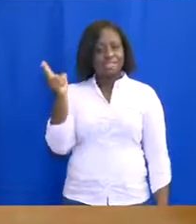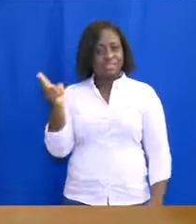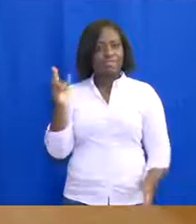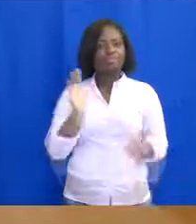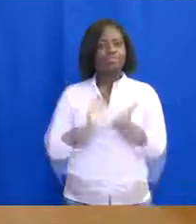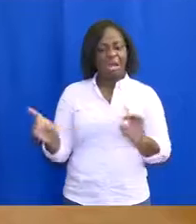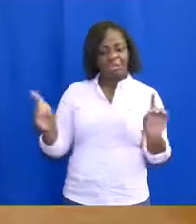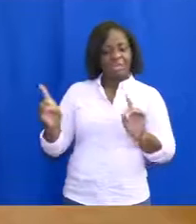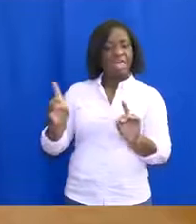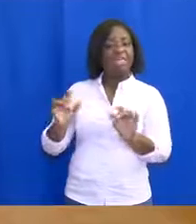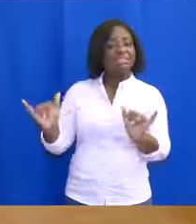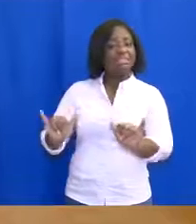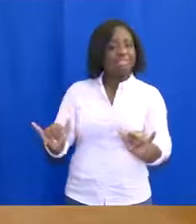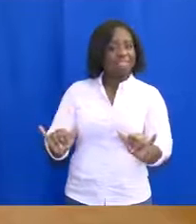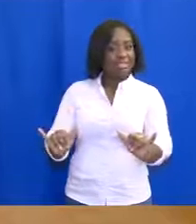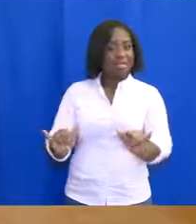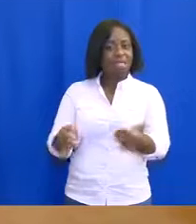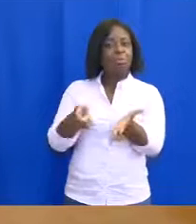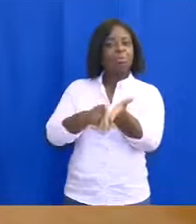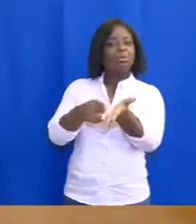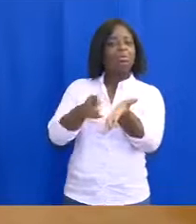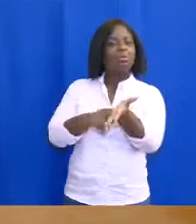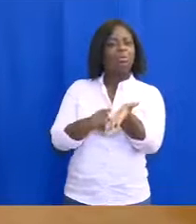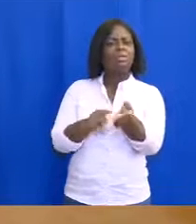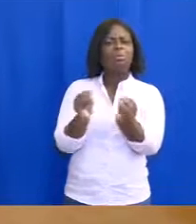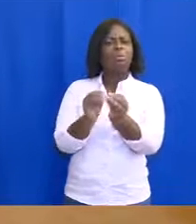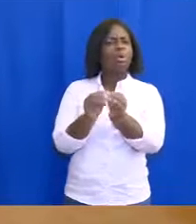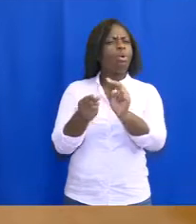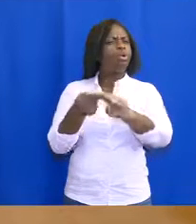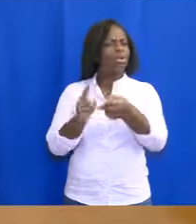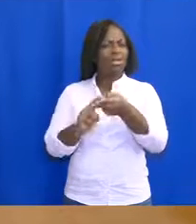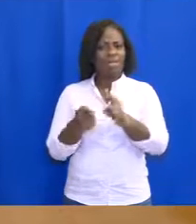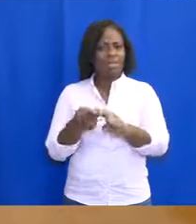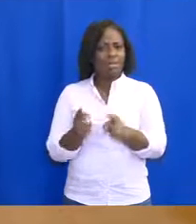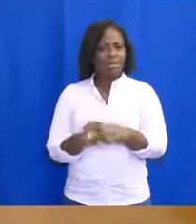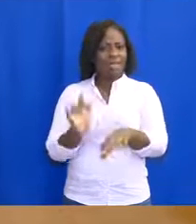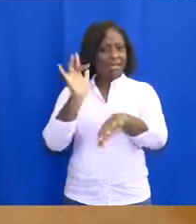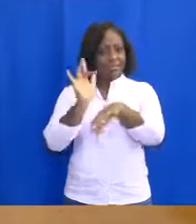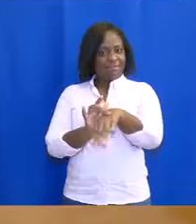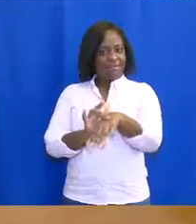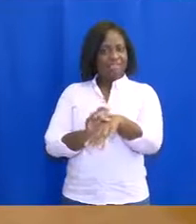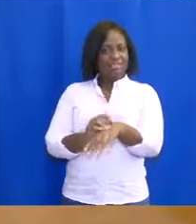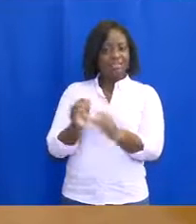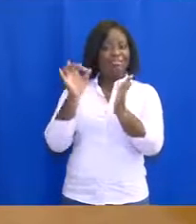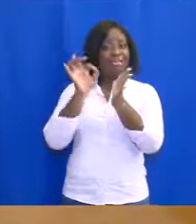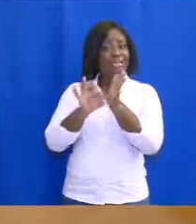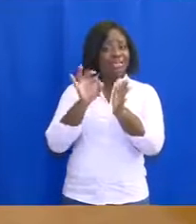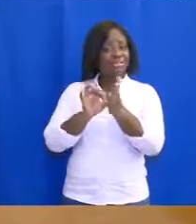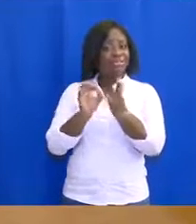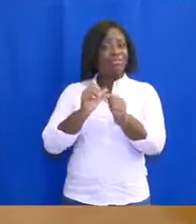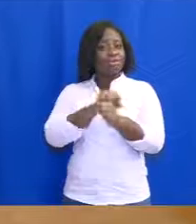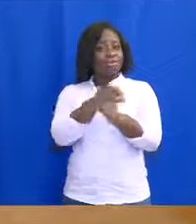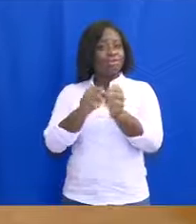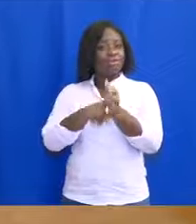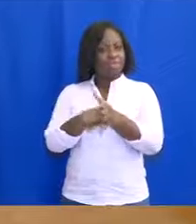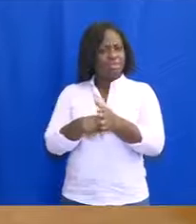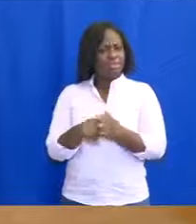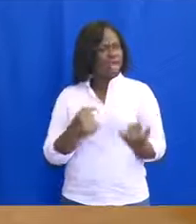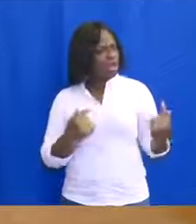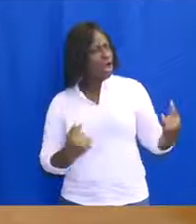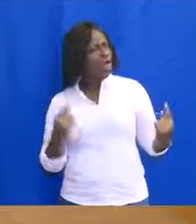June. The decision to include our schools in phase one of the easing of restrictions